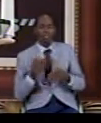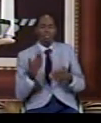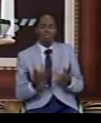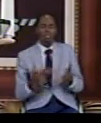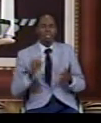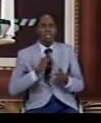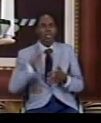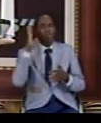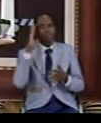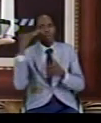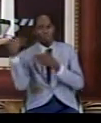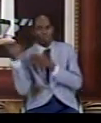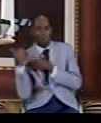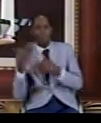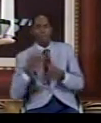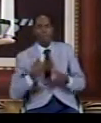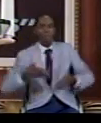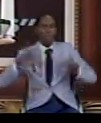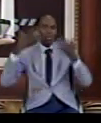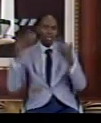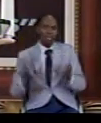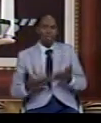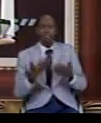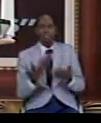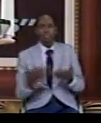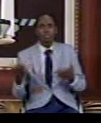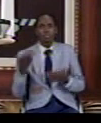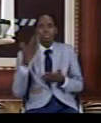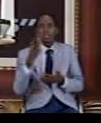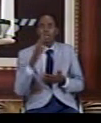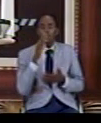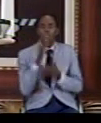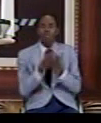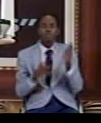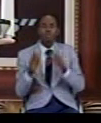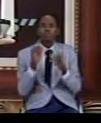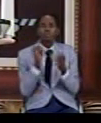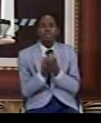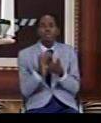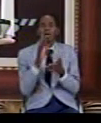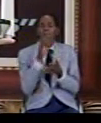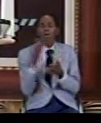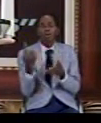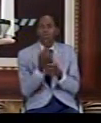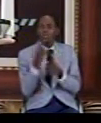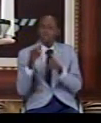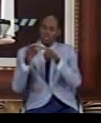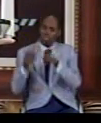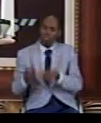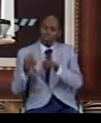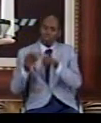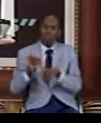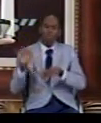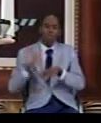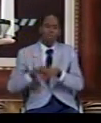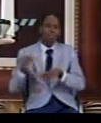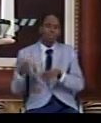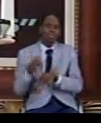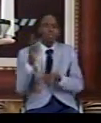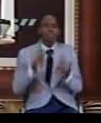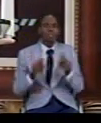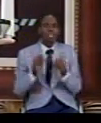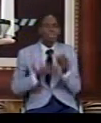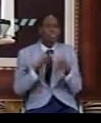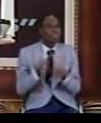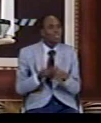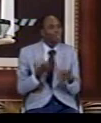will carry my load. There are people who are parasites. They lean on other people every time. Hey,